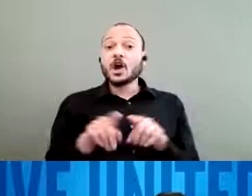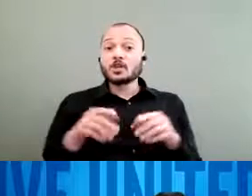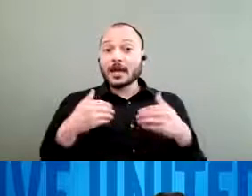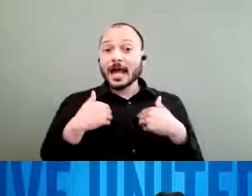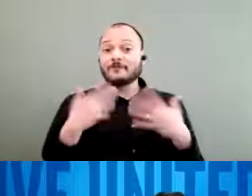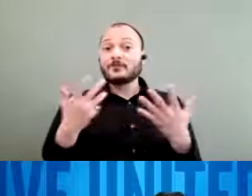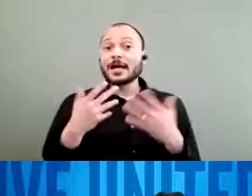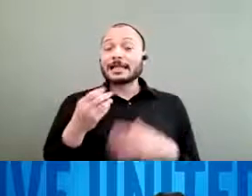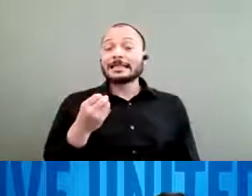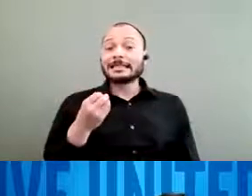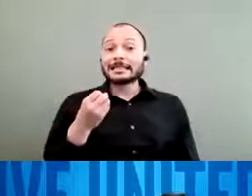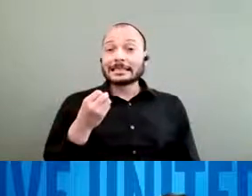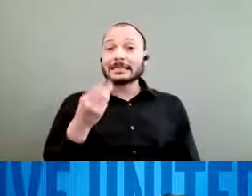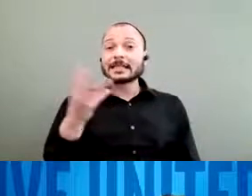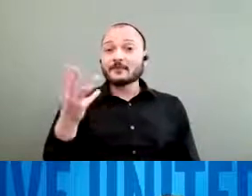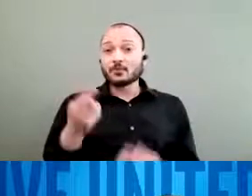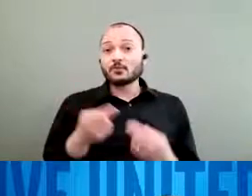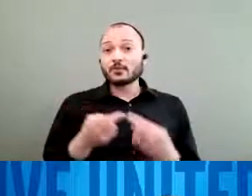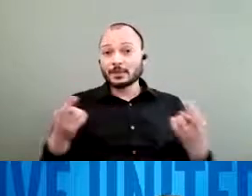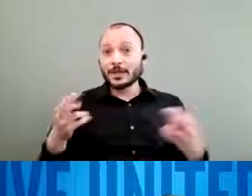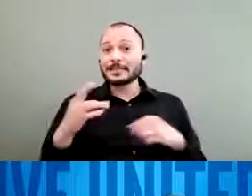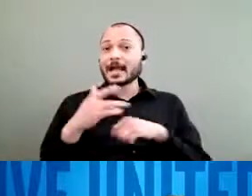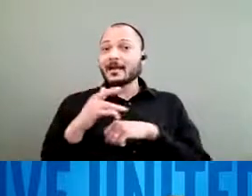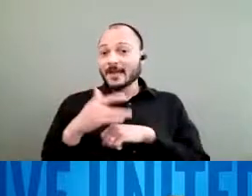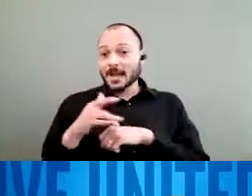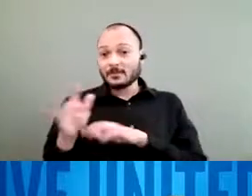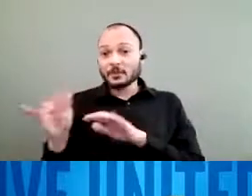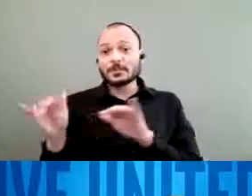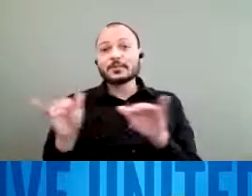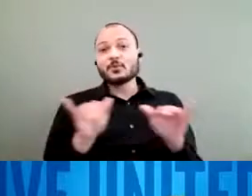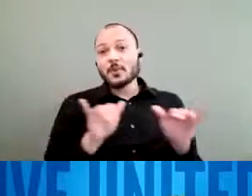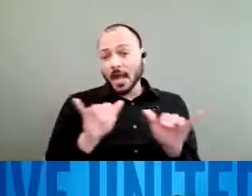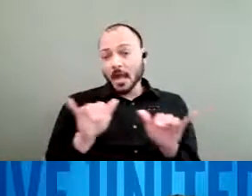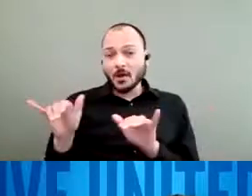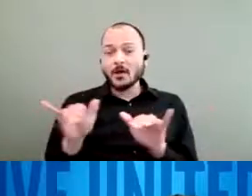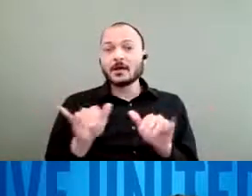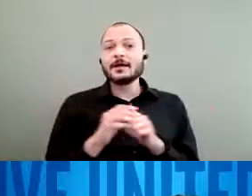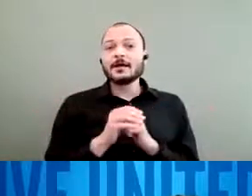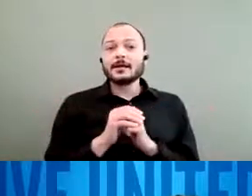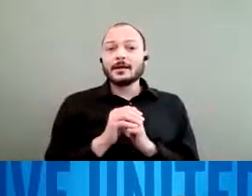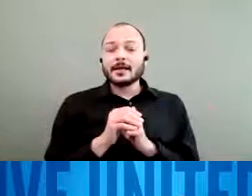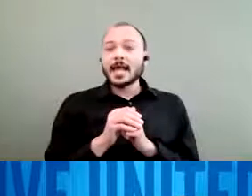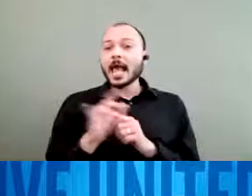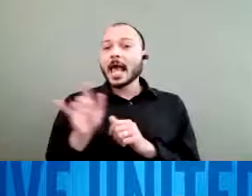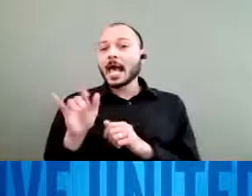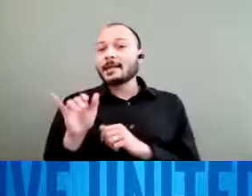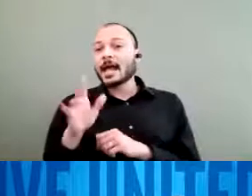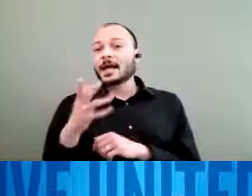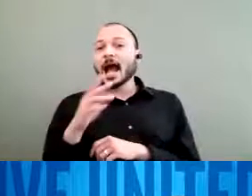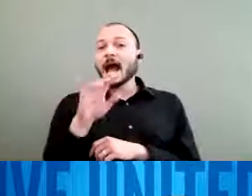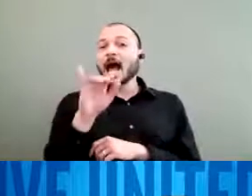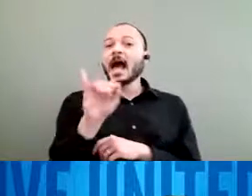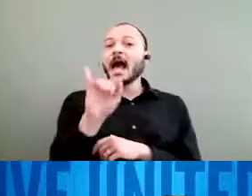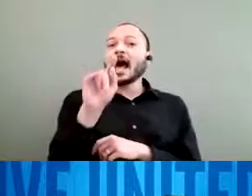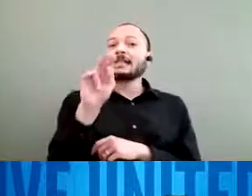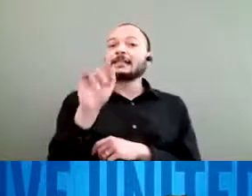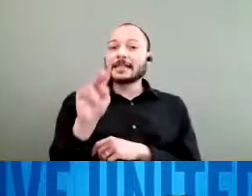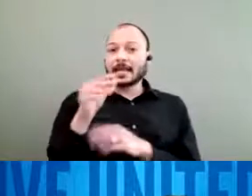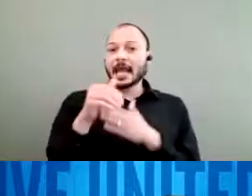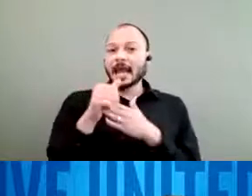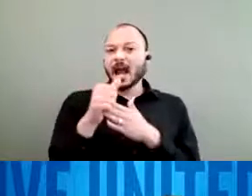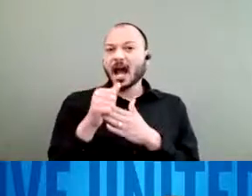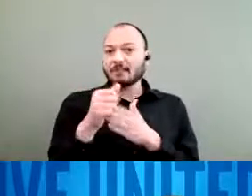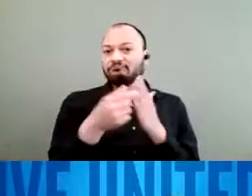several resources available as well, such as an ITIN guide that's also on